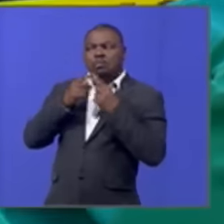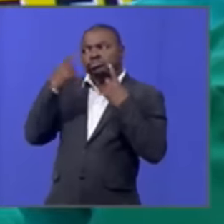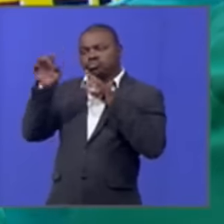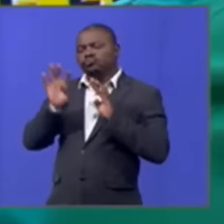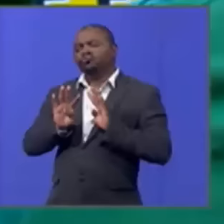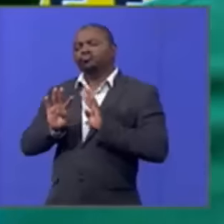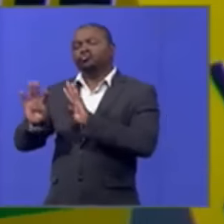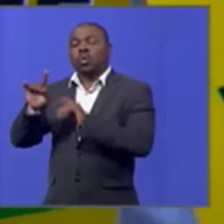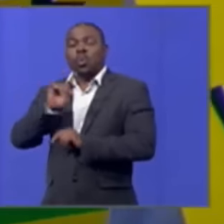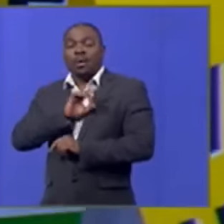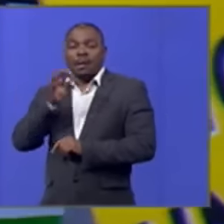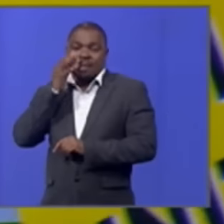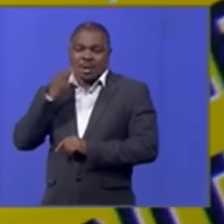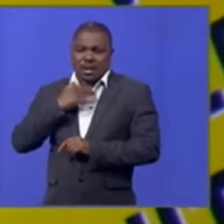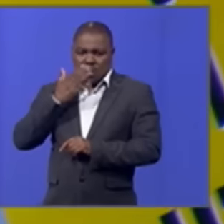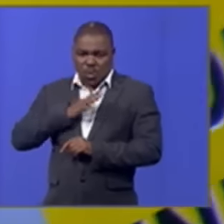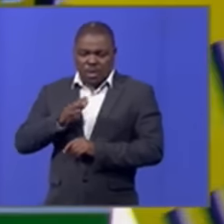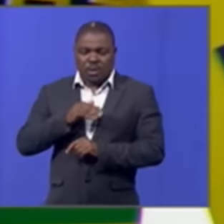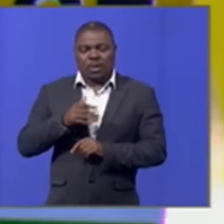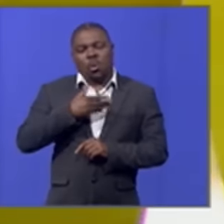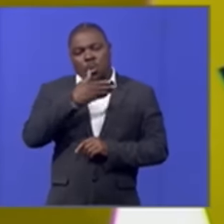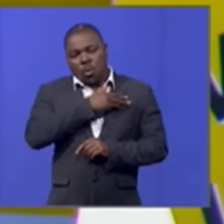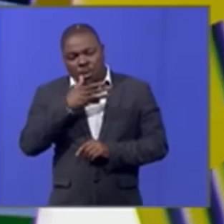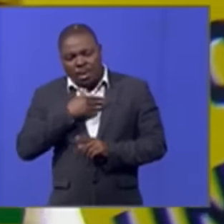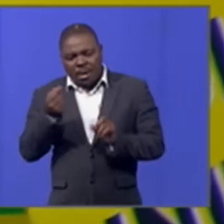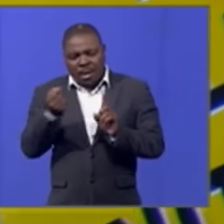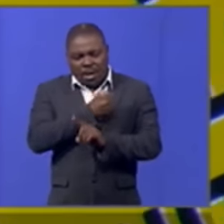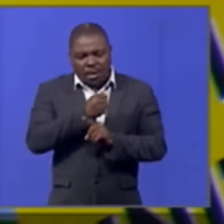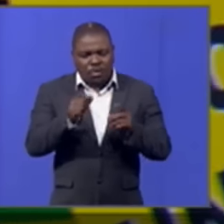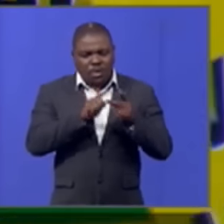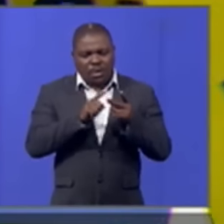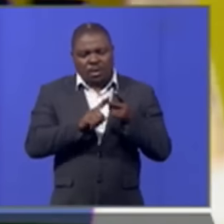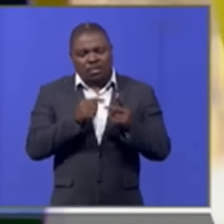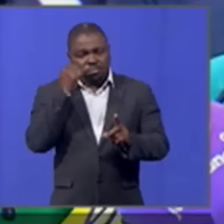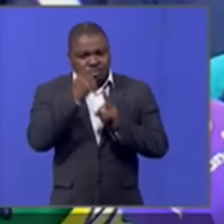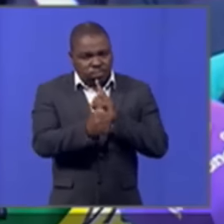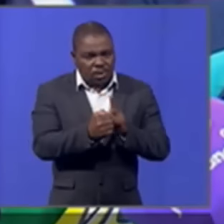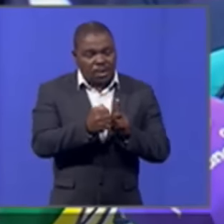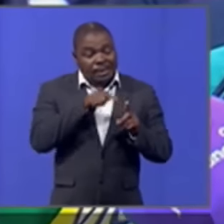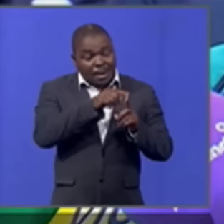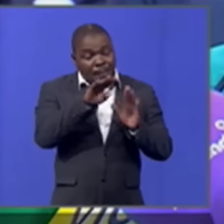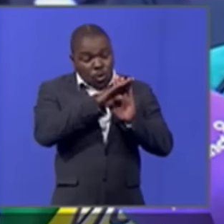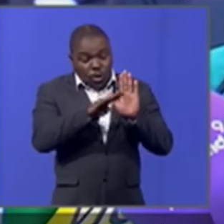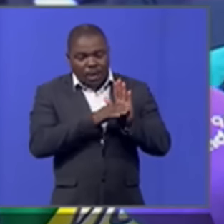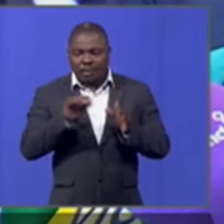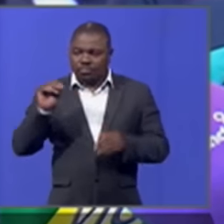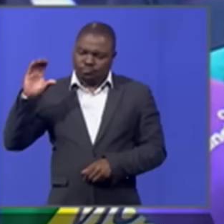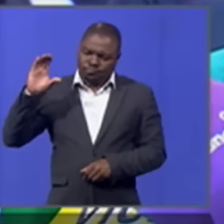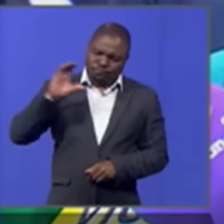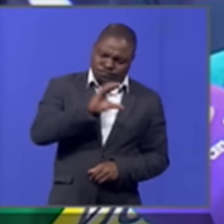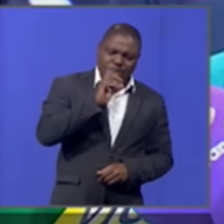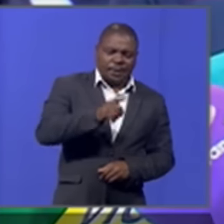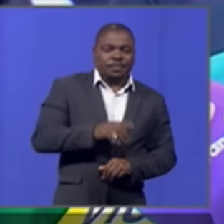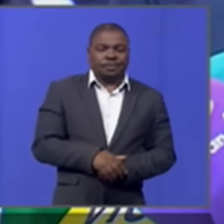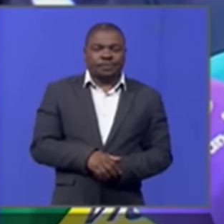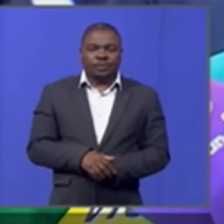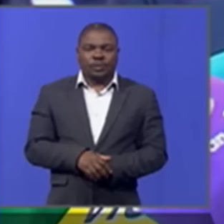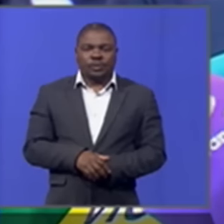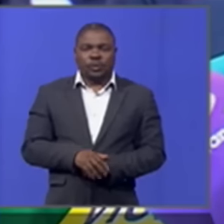twantsho ya tiriso dikgoka ya bong le go bolawa ga basadi e abelwe matlole. We demand that allocation